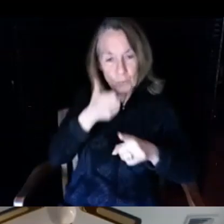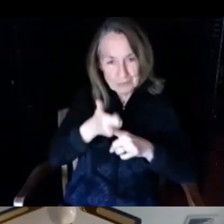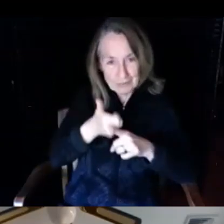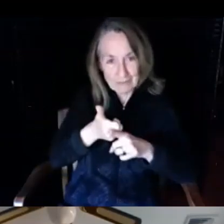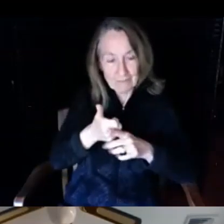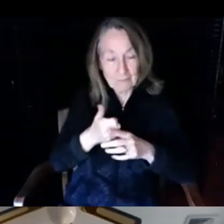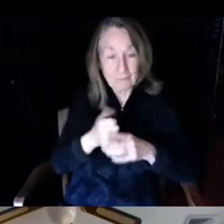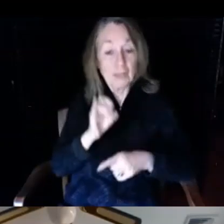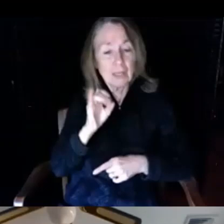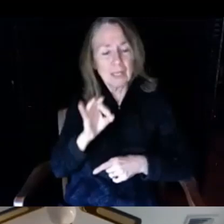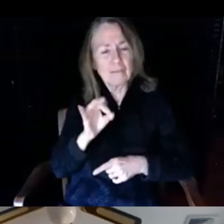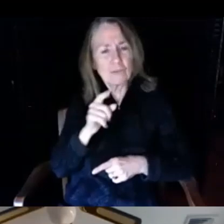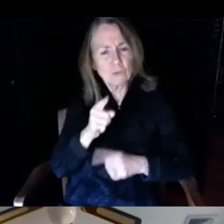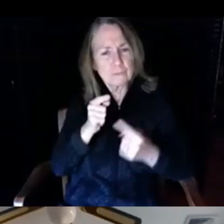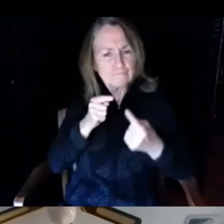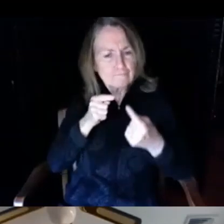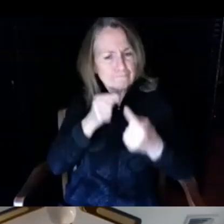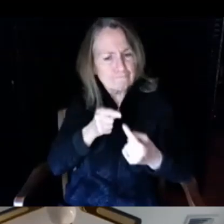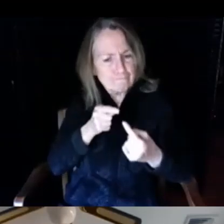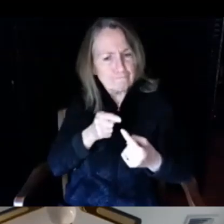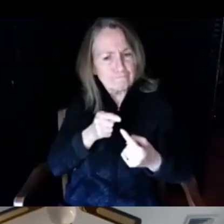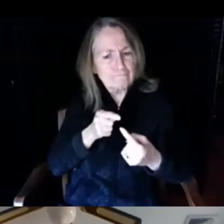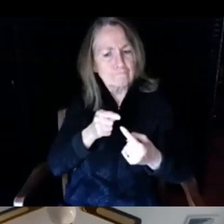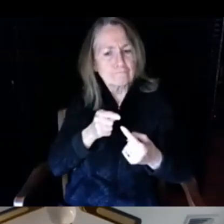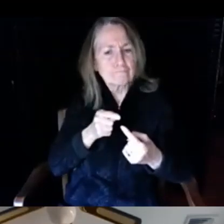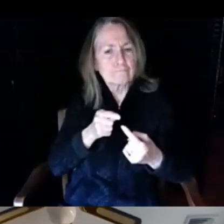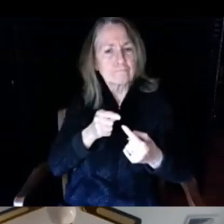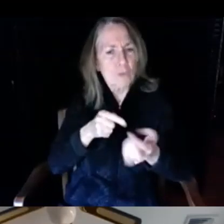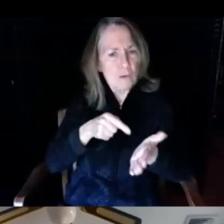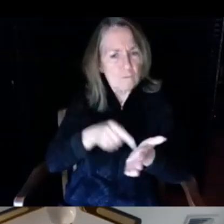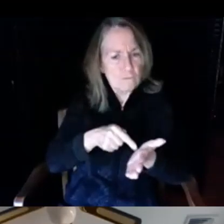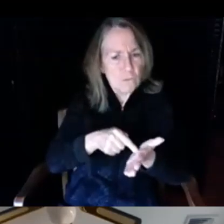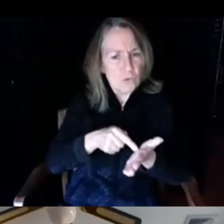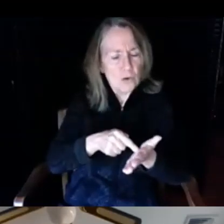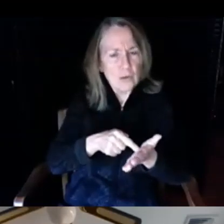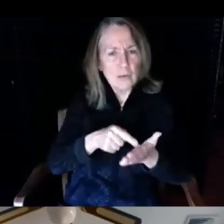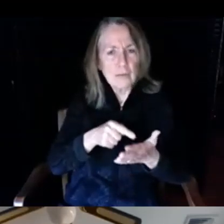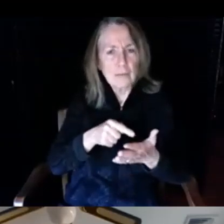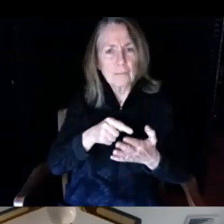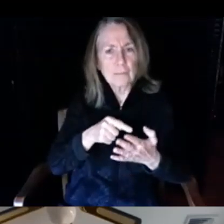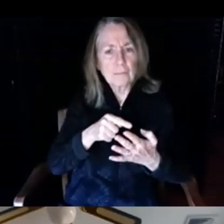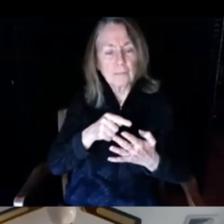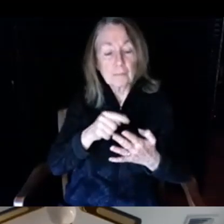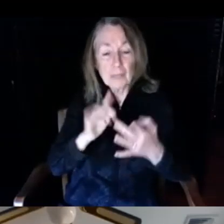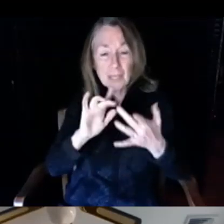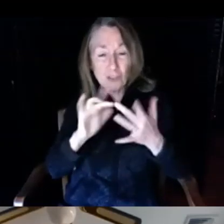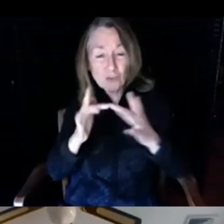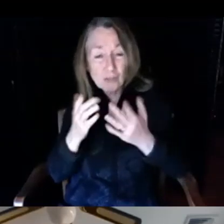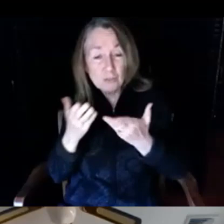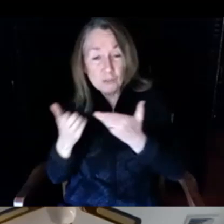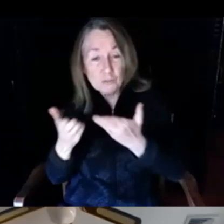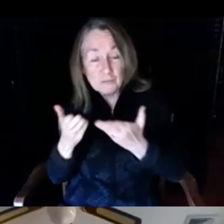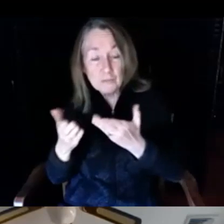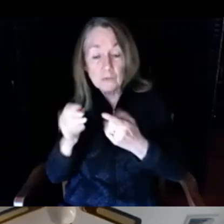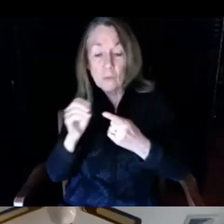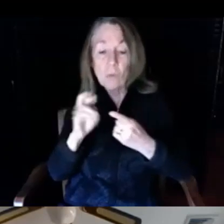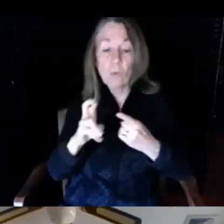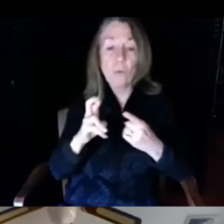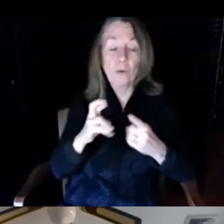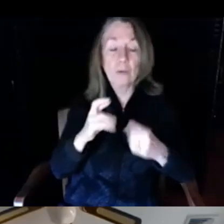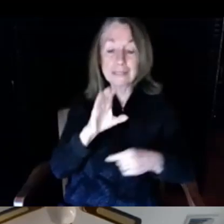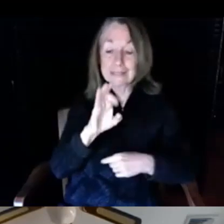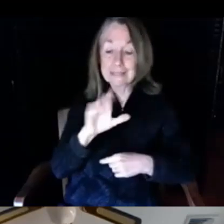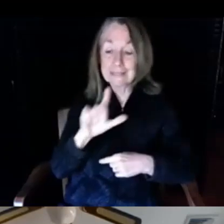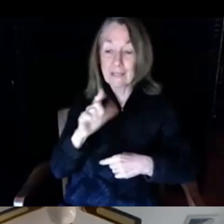have difficulty with paying for either your internet service or your cellular service,